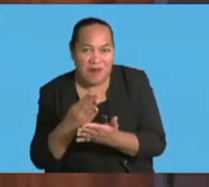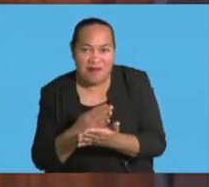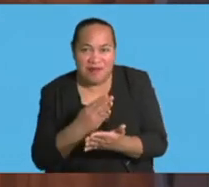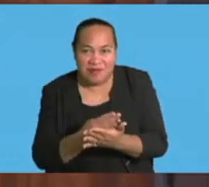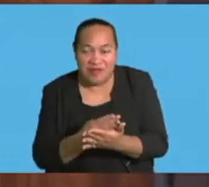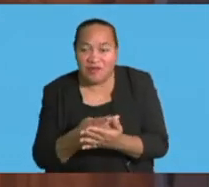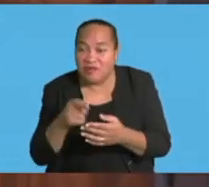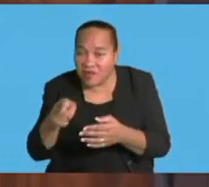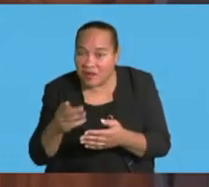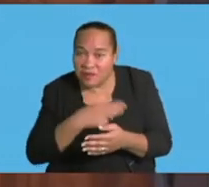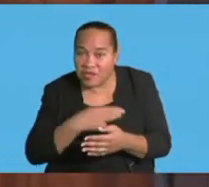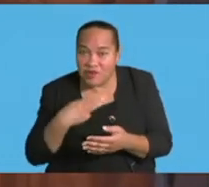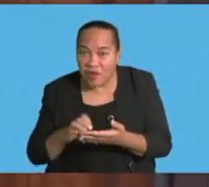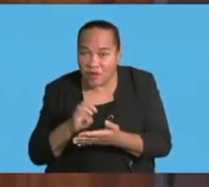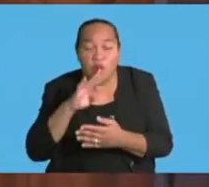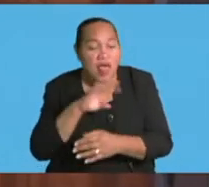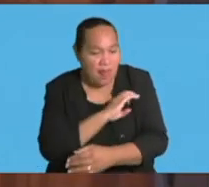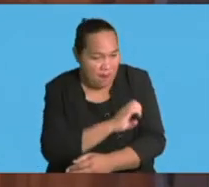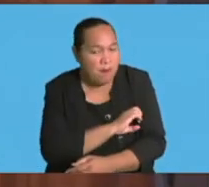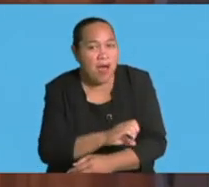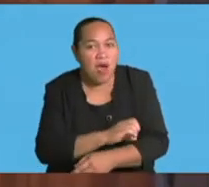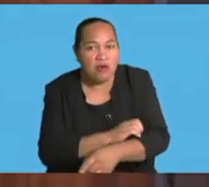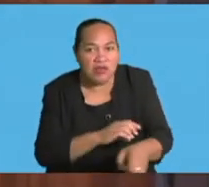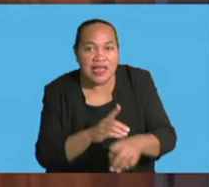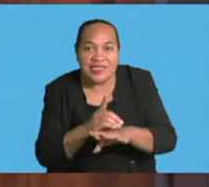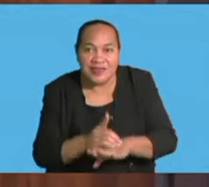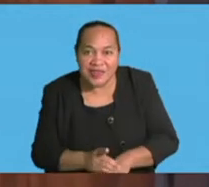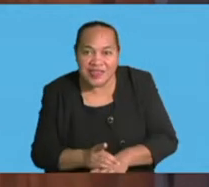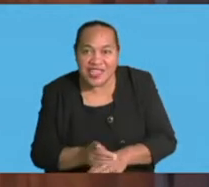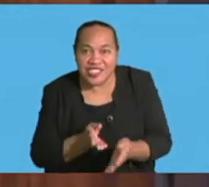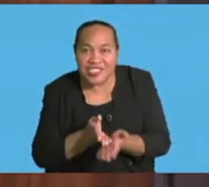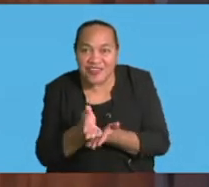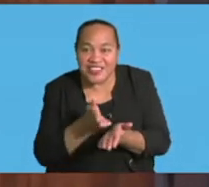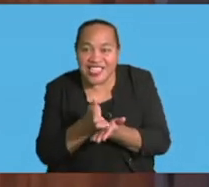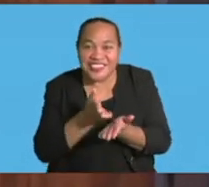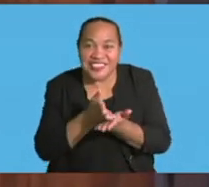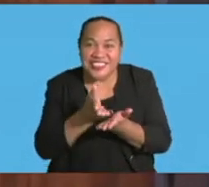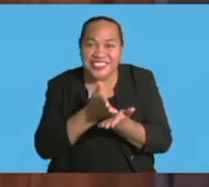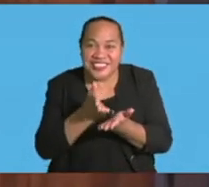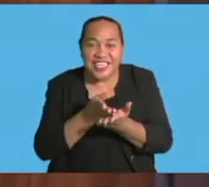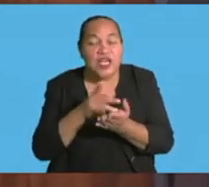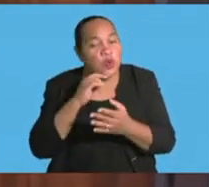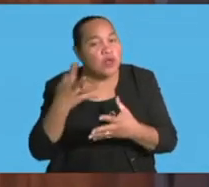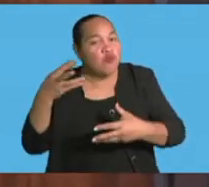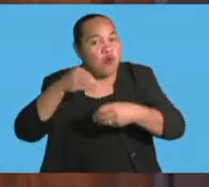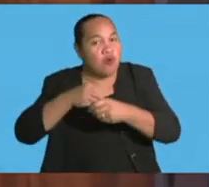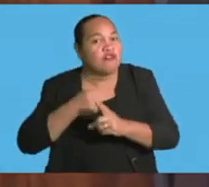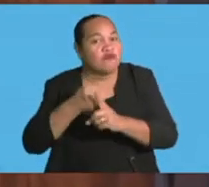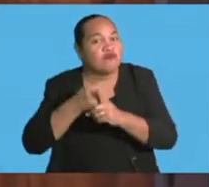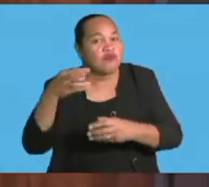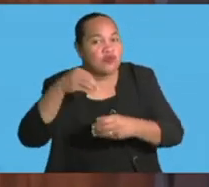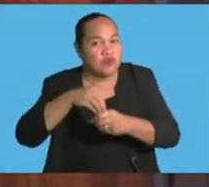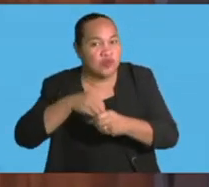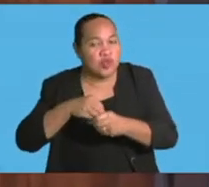will not only empower the development of disability services, but also promote inclusivity and a platform